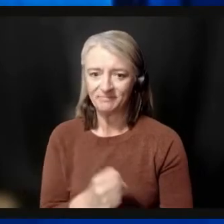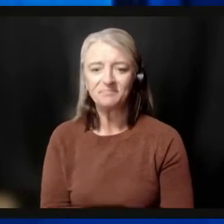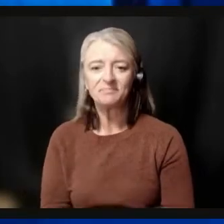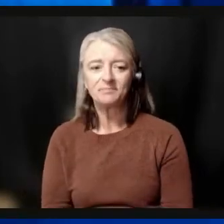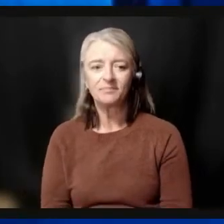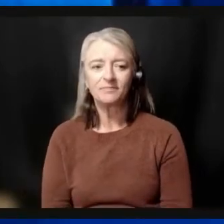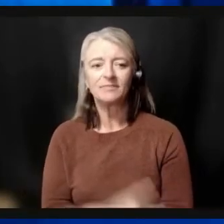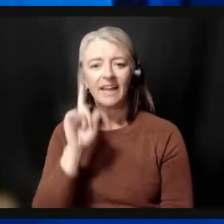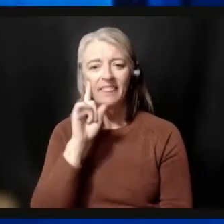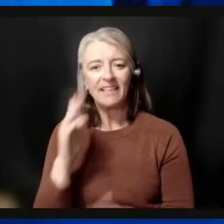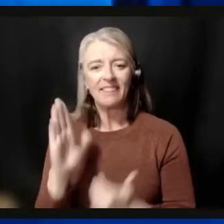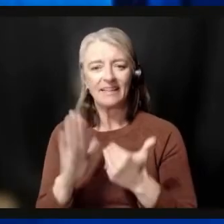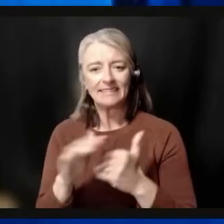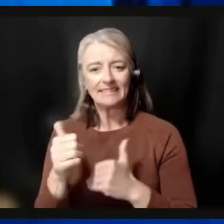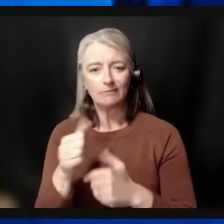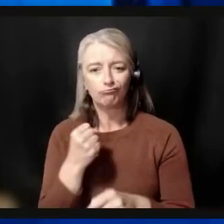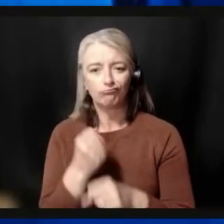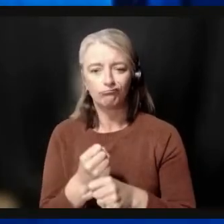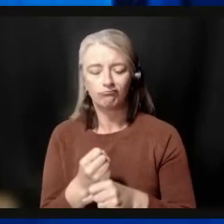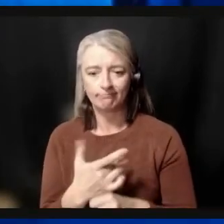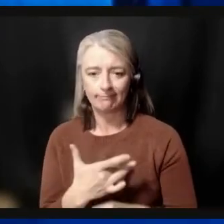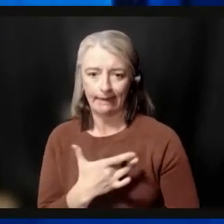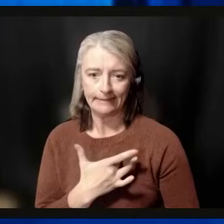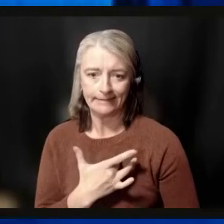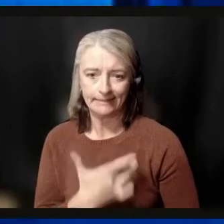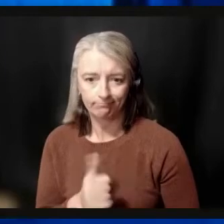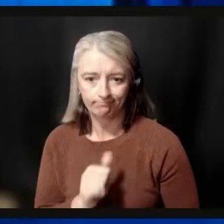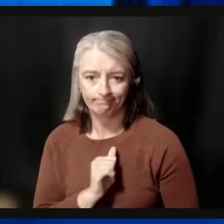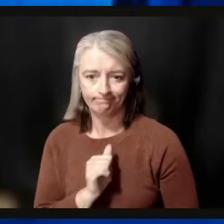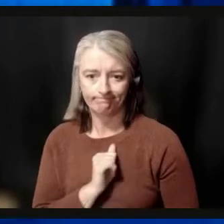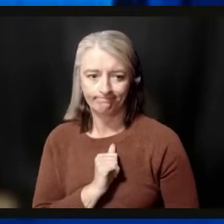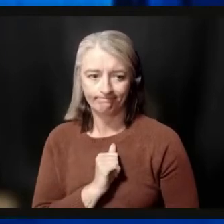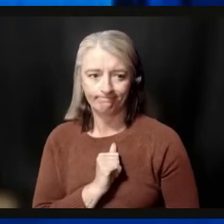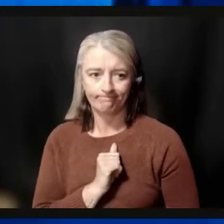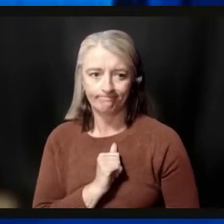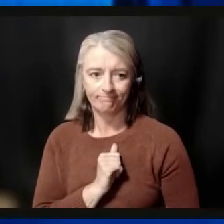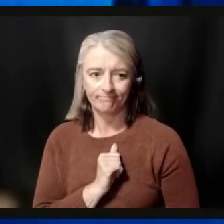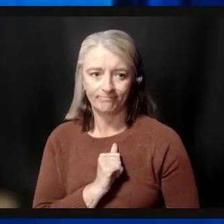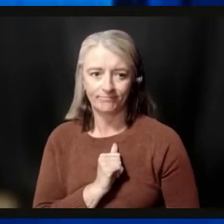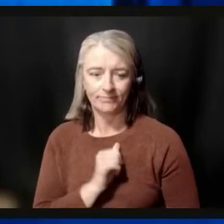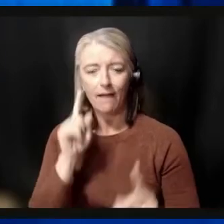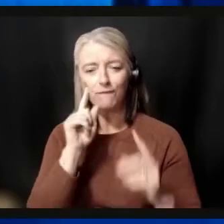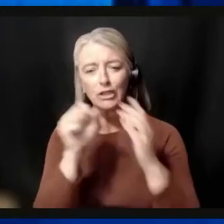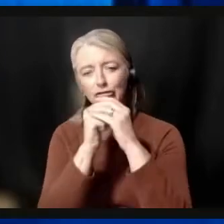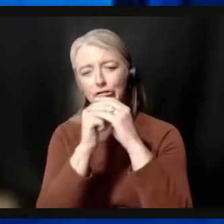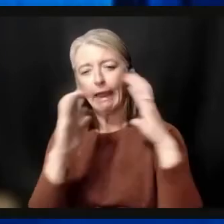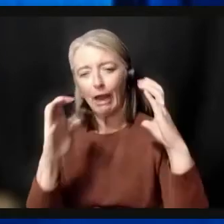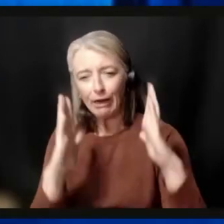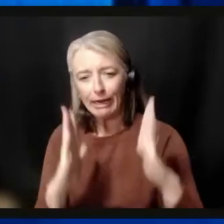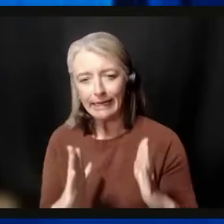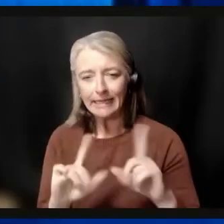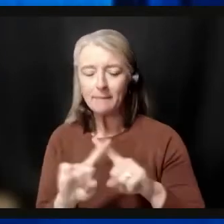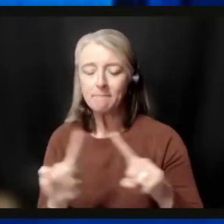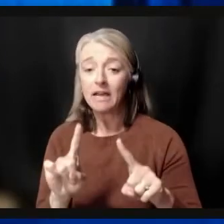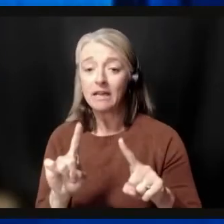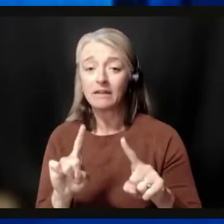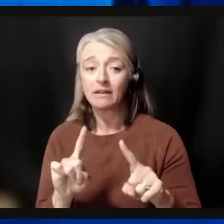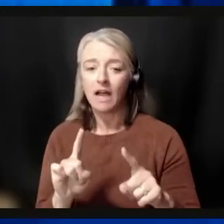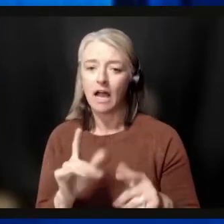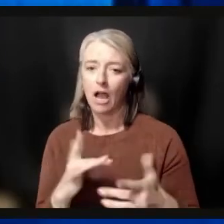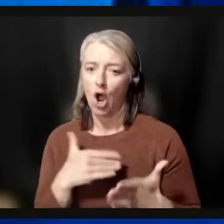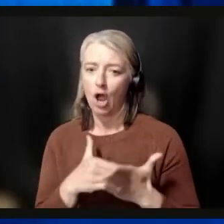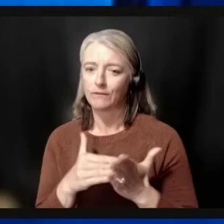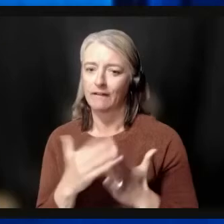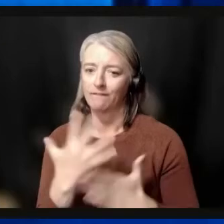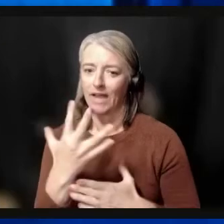decade, I tend to always be this, I'm not saying a visionary, but I'm often 5 years too soon. So